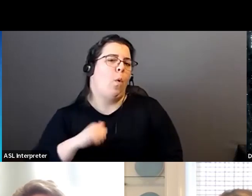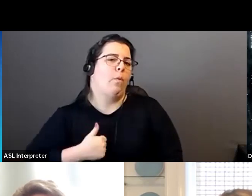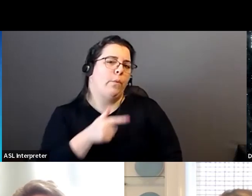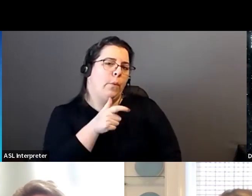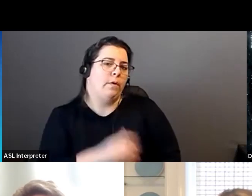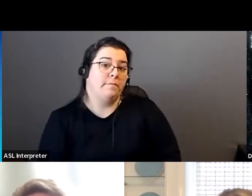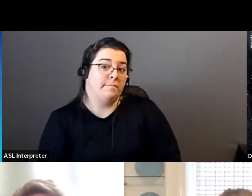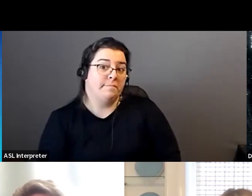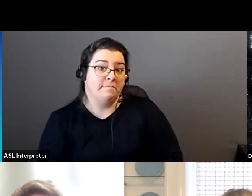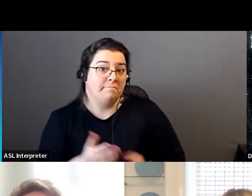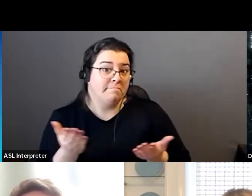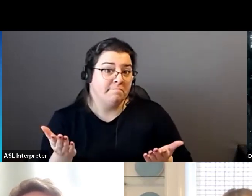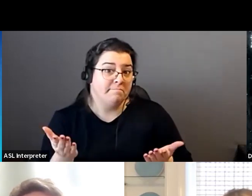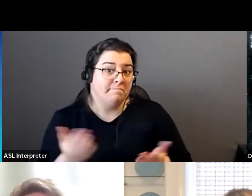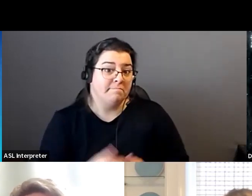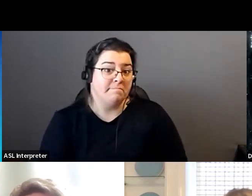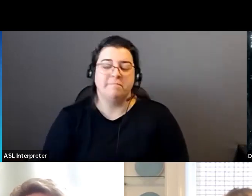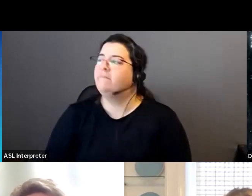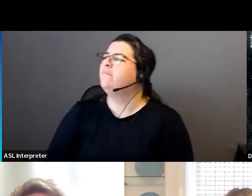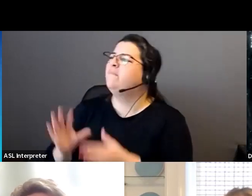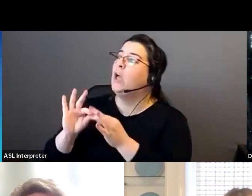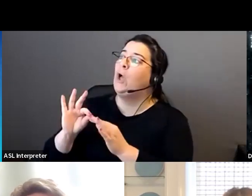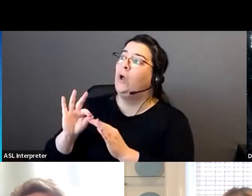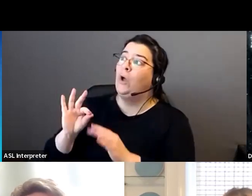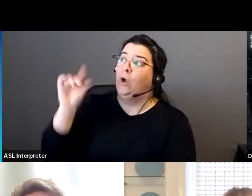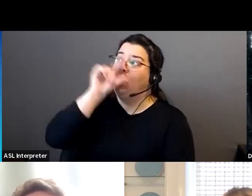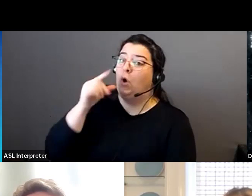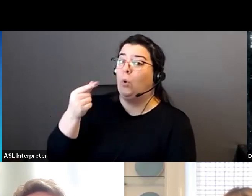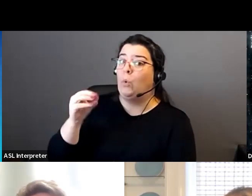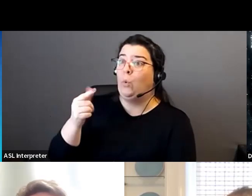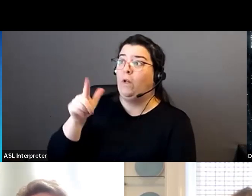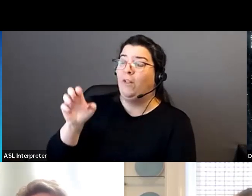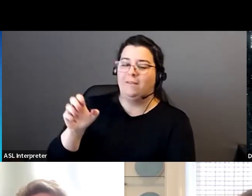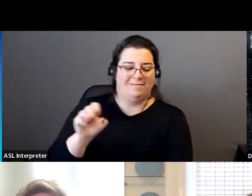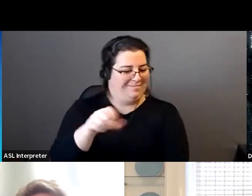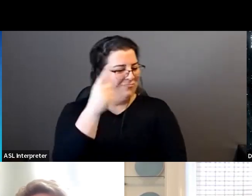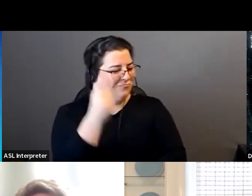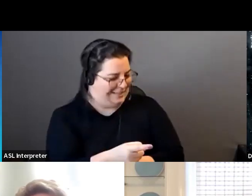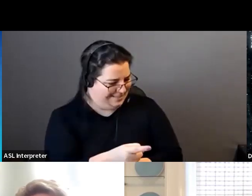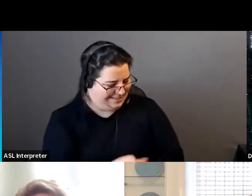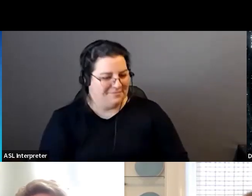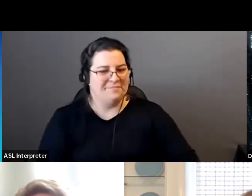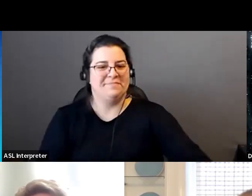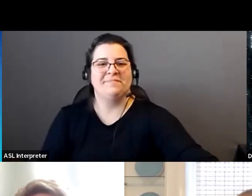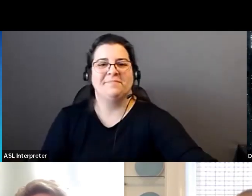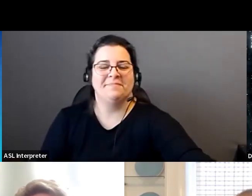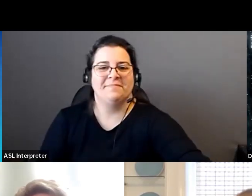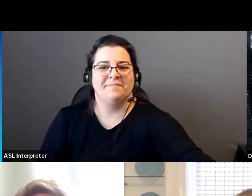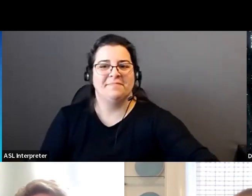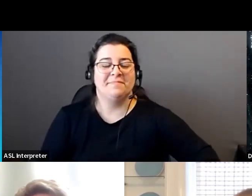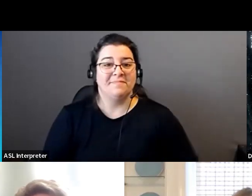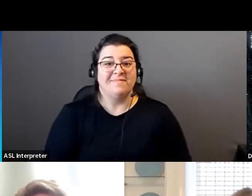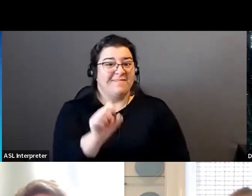Does anyone know? Isn't it Google? Exactly. So when you do good on YouTube, it helps you with